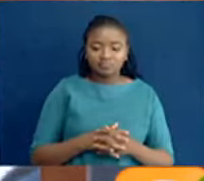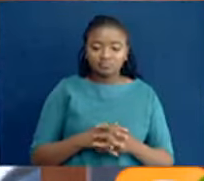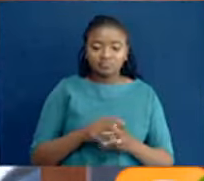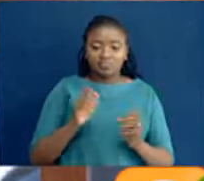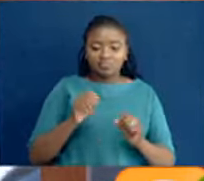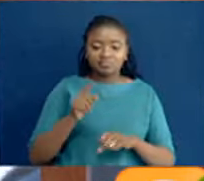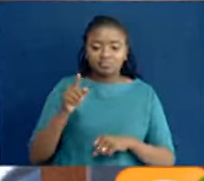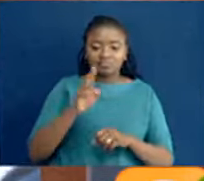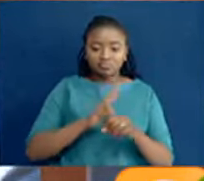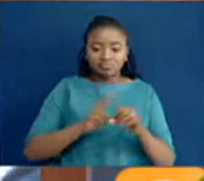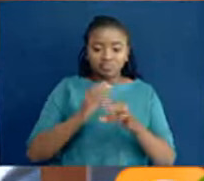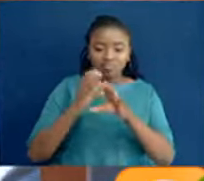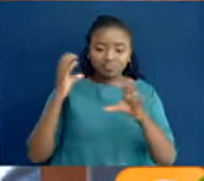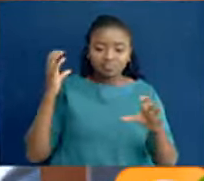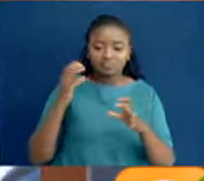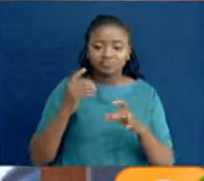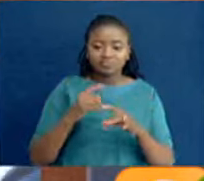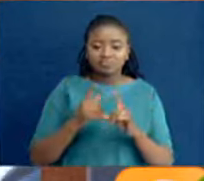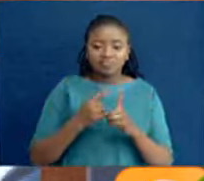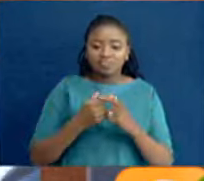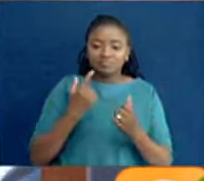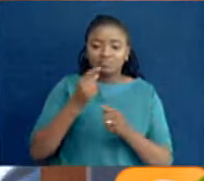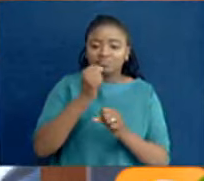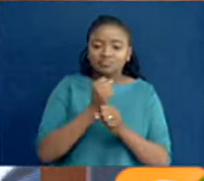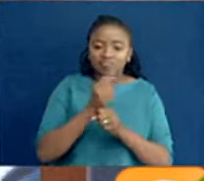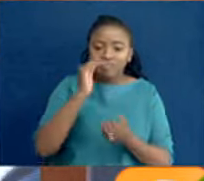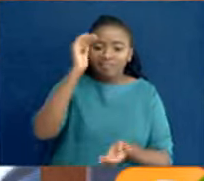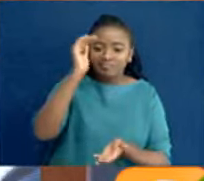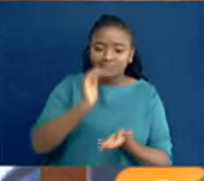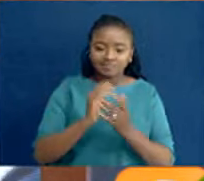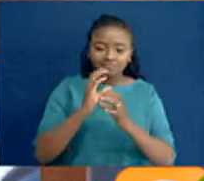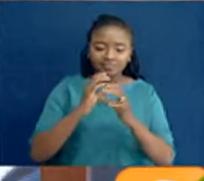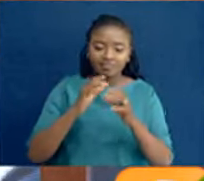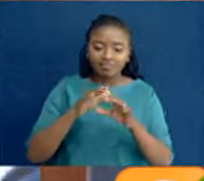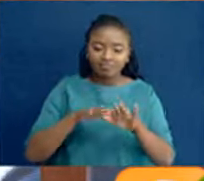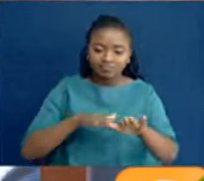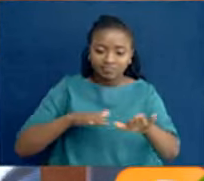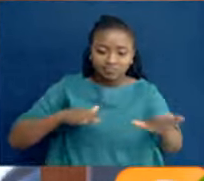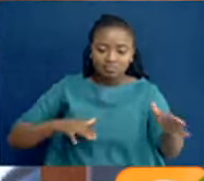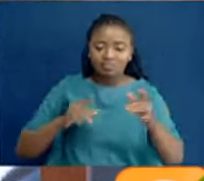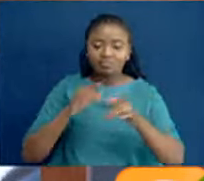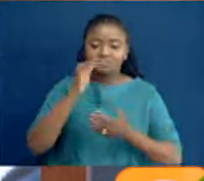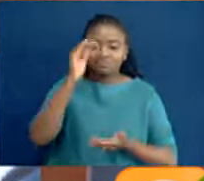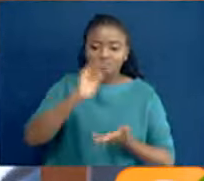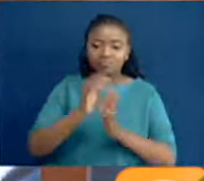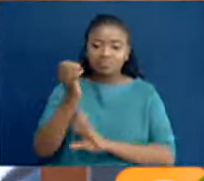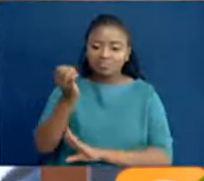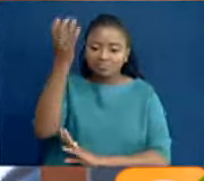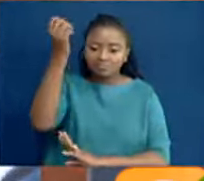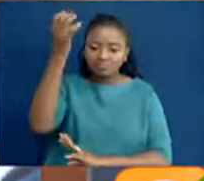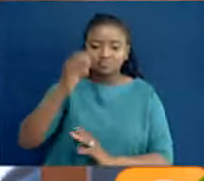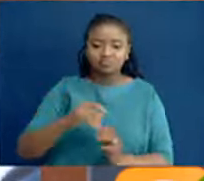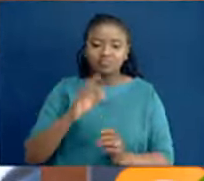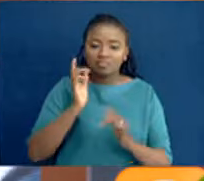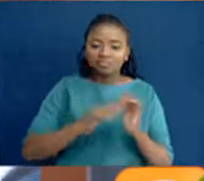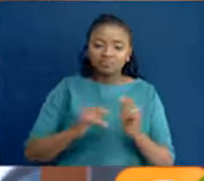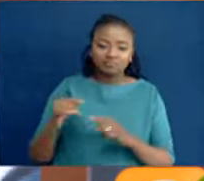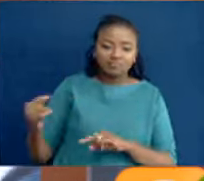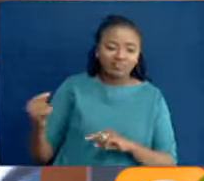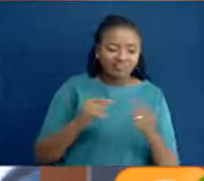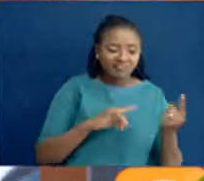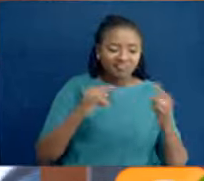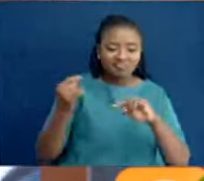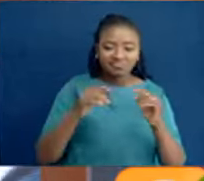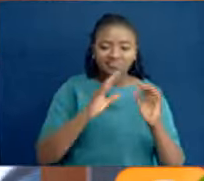public transport. And what do? You'll reduce traffic, you'll reduce the emissions. That is the objective, the ultimate objective. Instead of quarreling people and telling them, leave